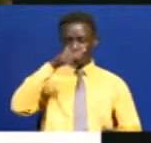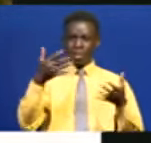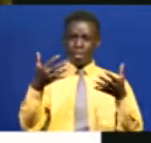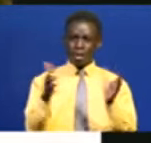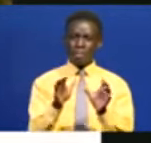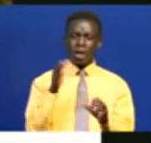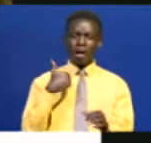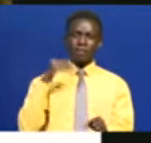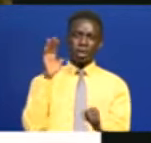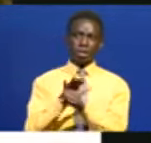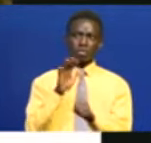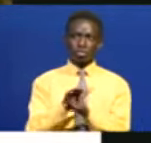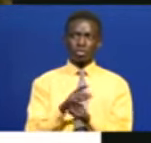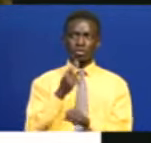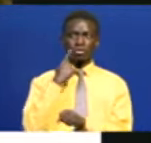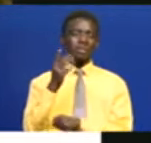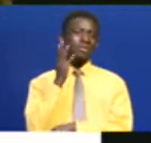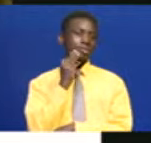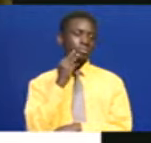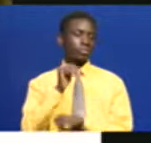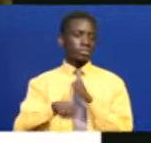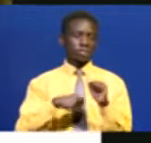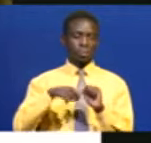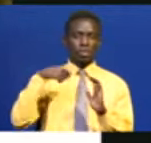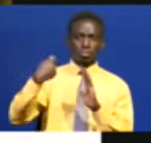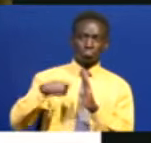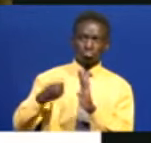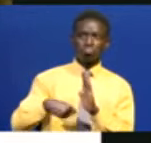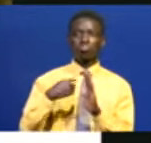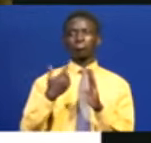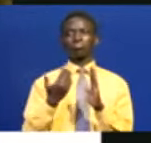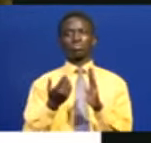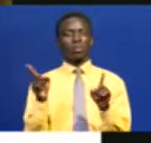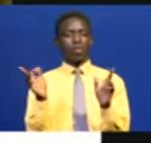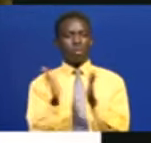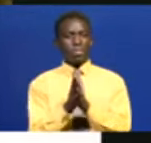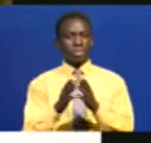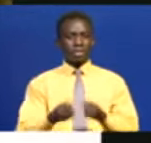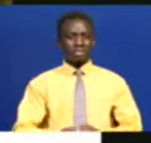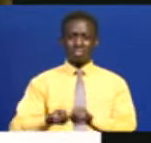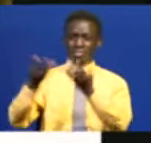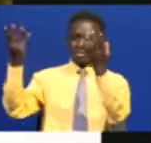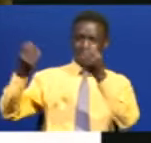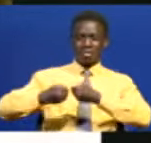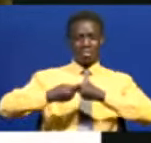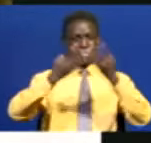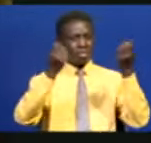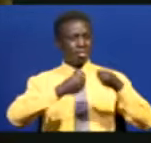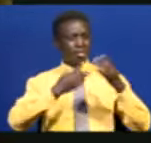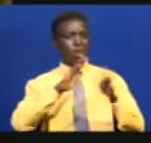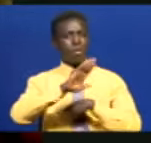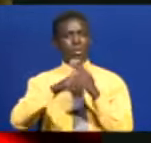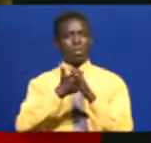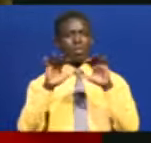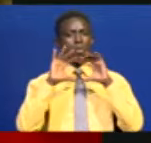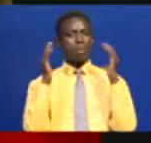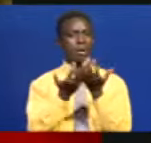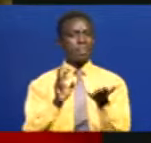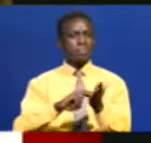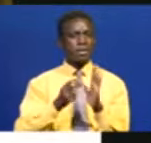of experience about manufacturing and export to the all of the world. So we want to show